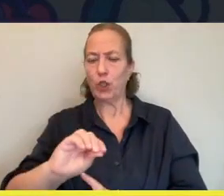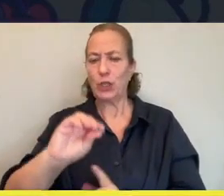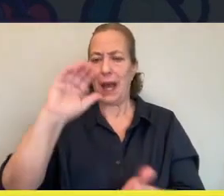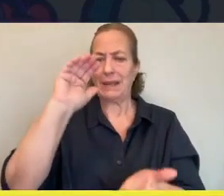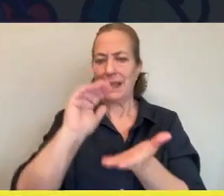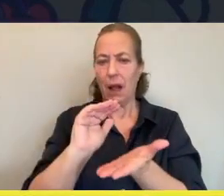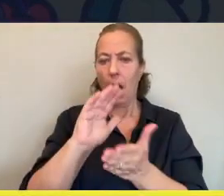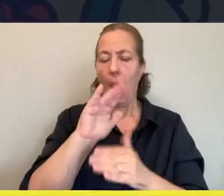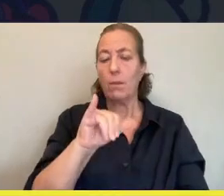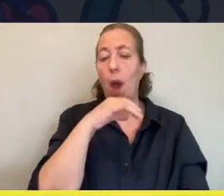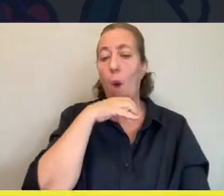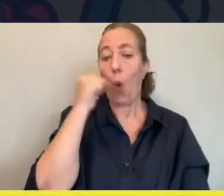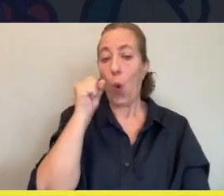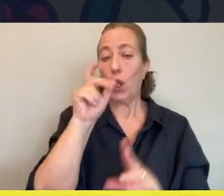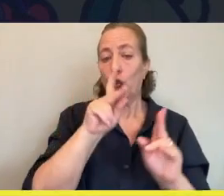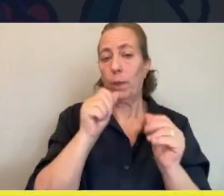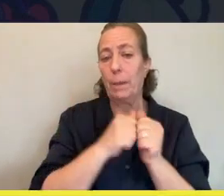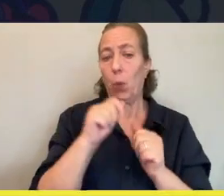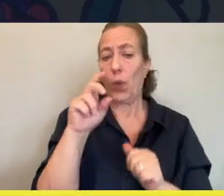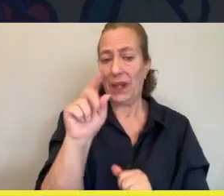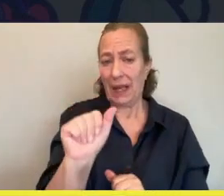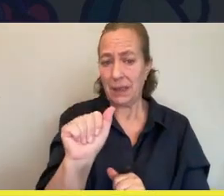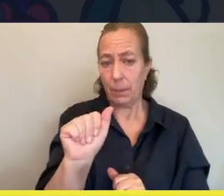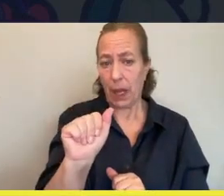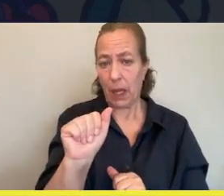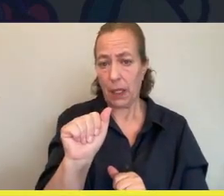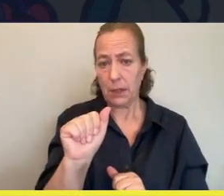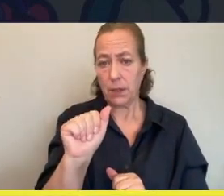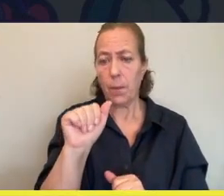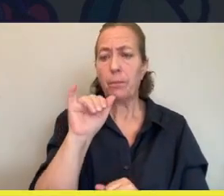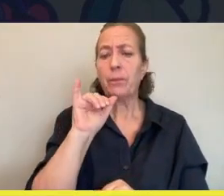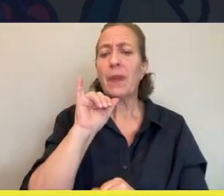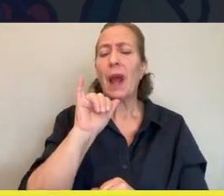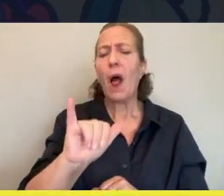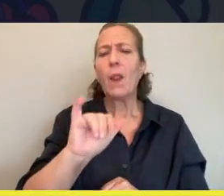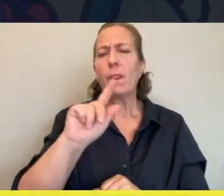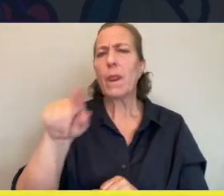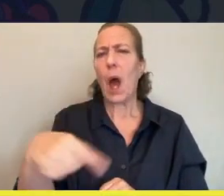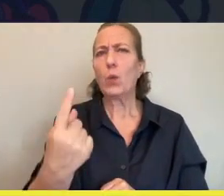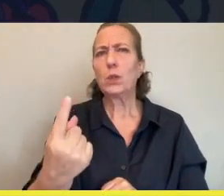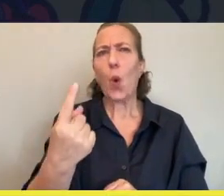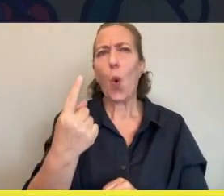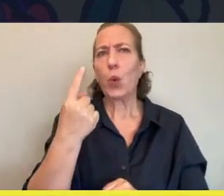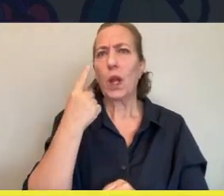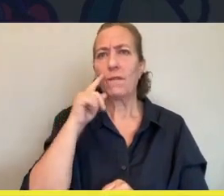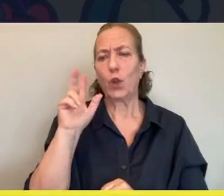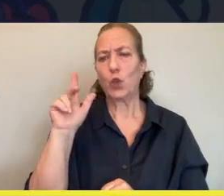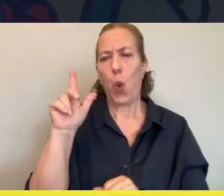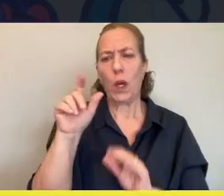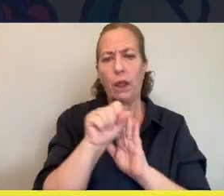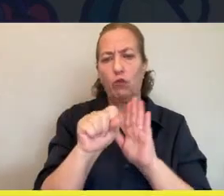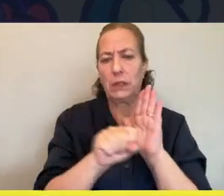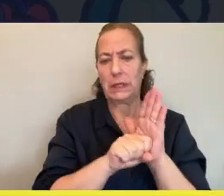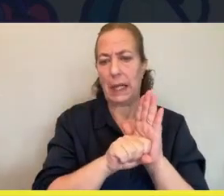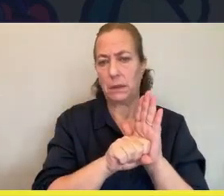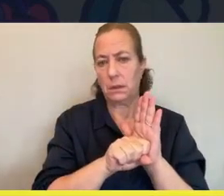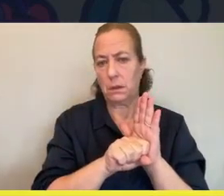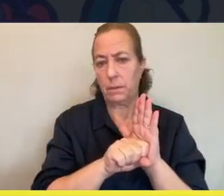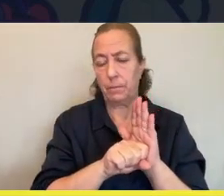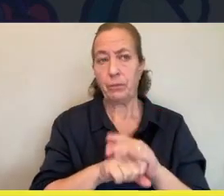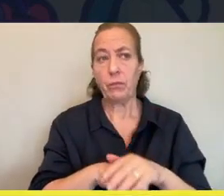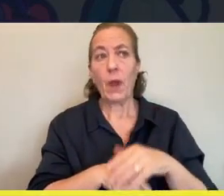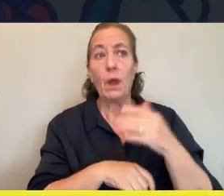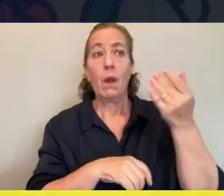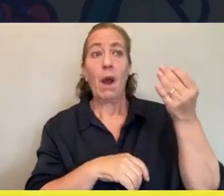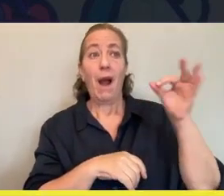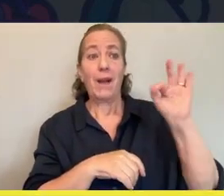with disabilities. That was only the case for 23 states for younger people with disabilities. 19 states had